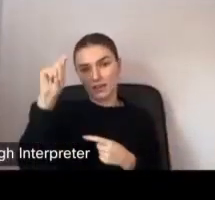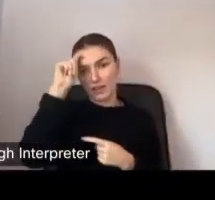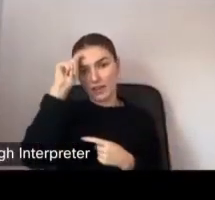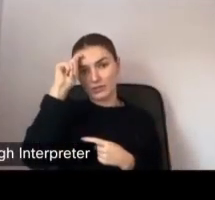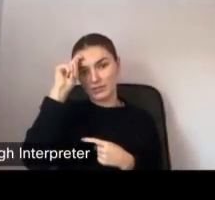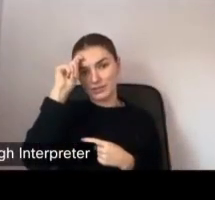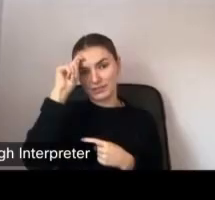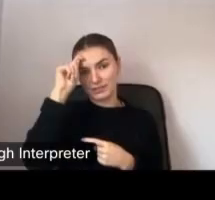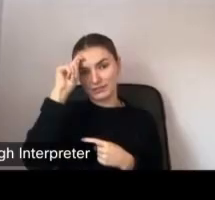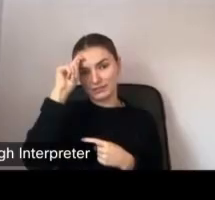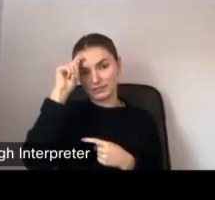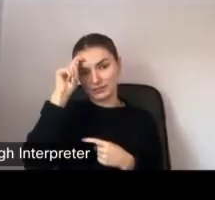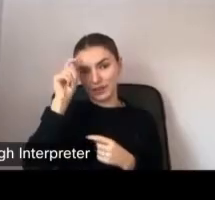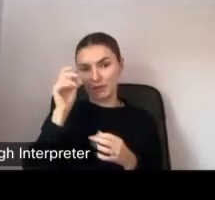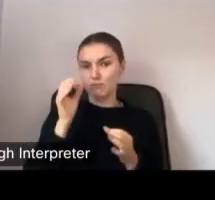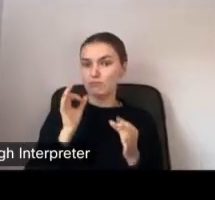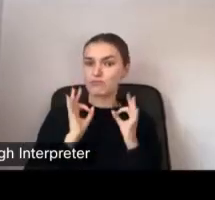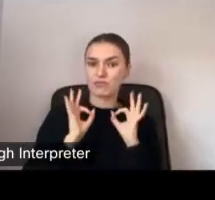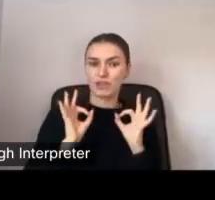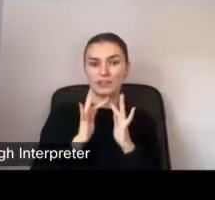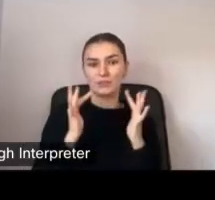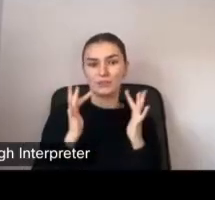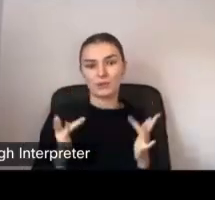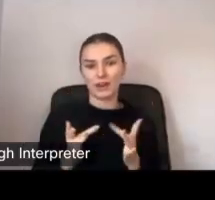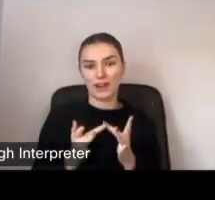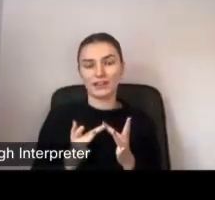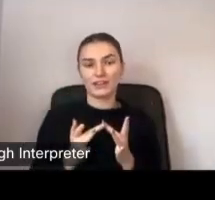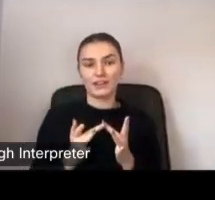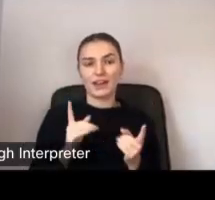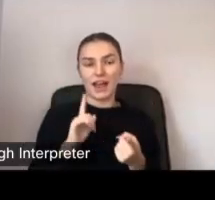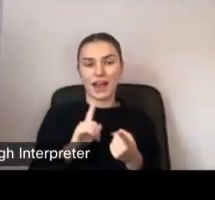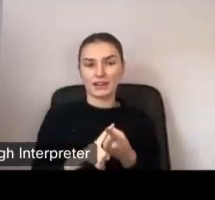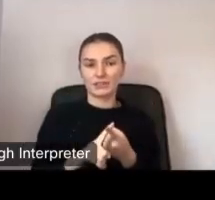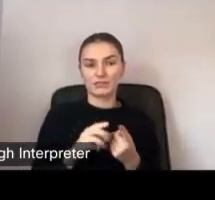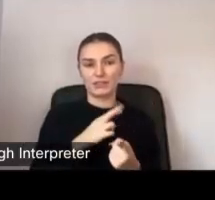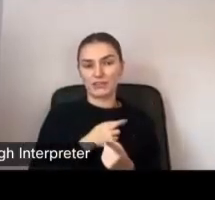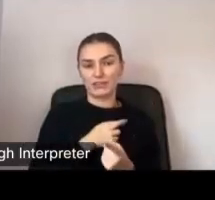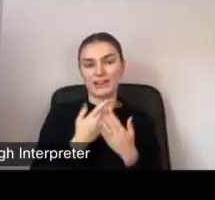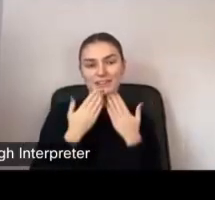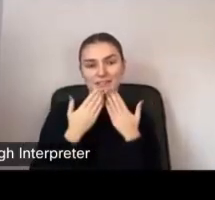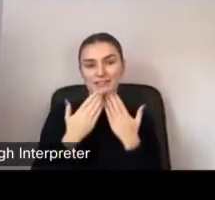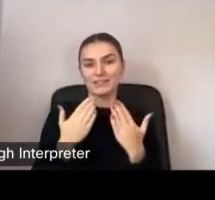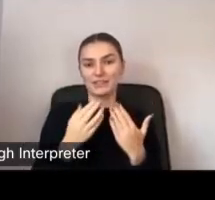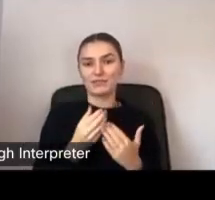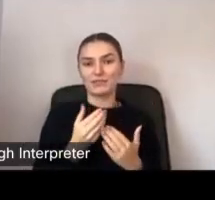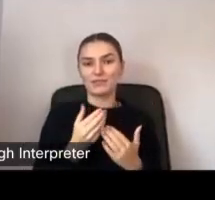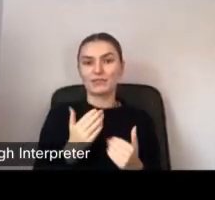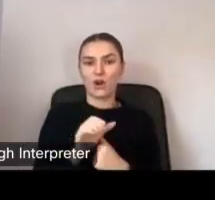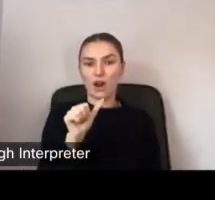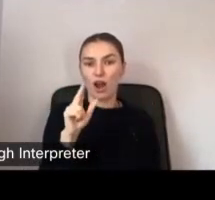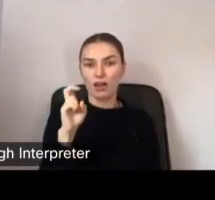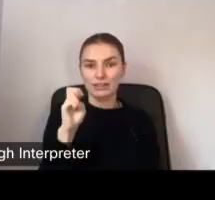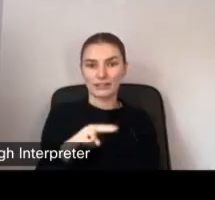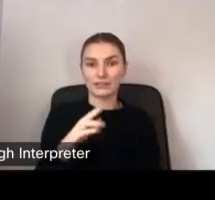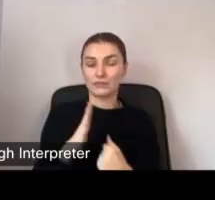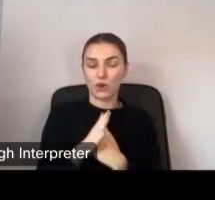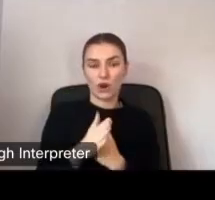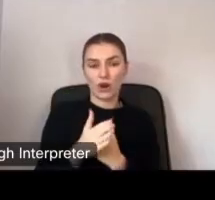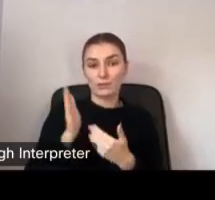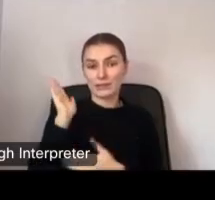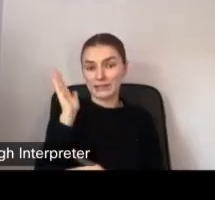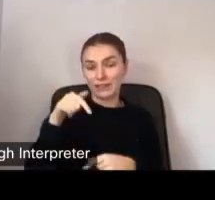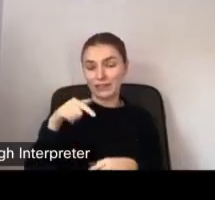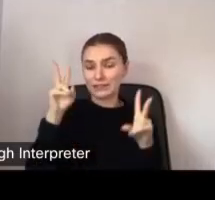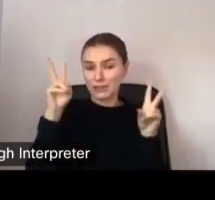a brilliant webinar, and we're very grateful to Austin for presenting on this topic to